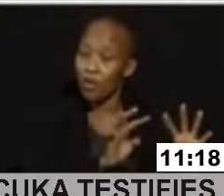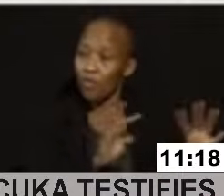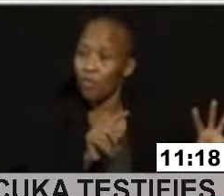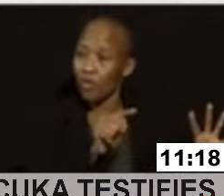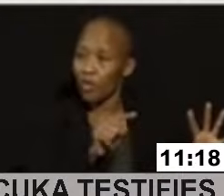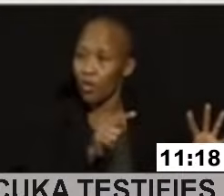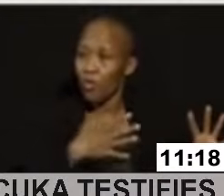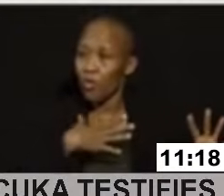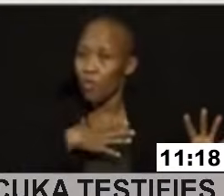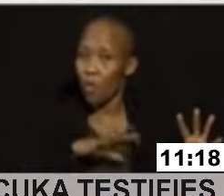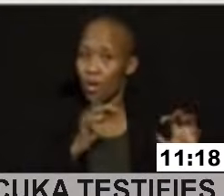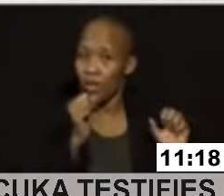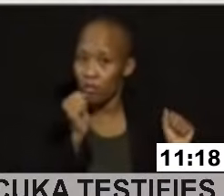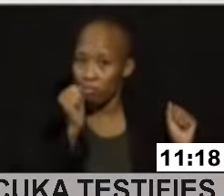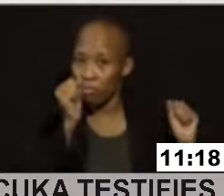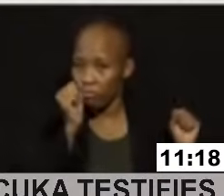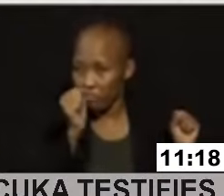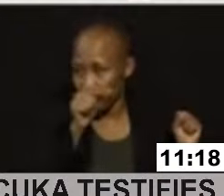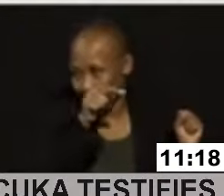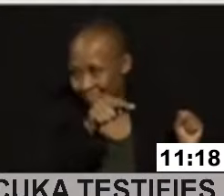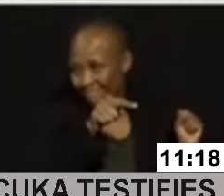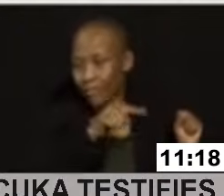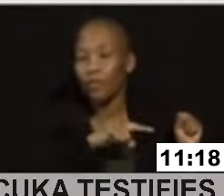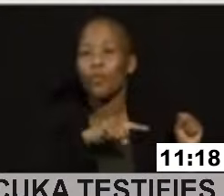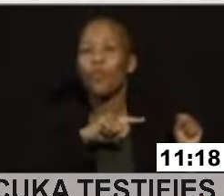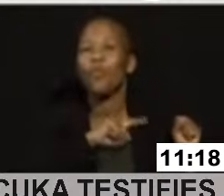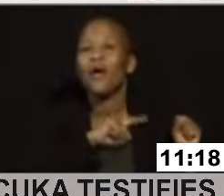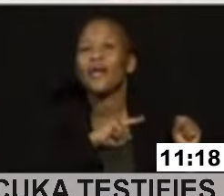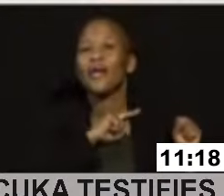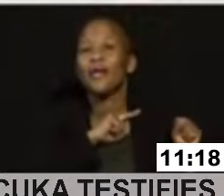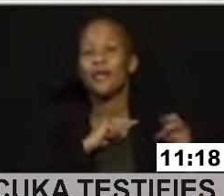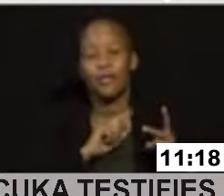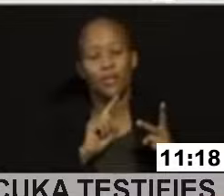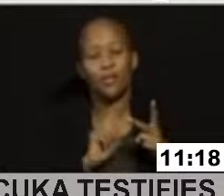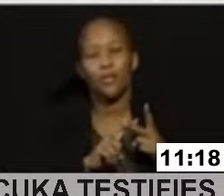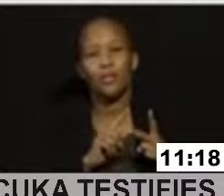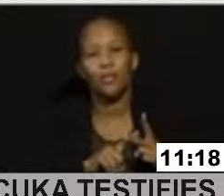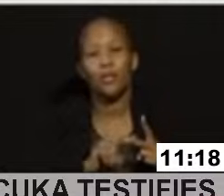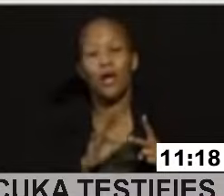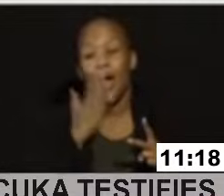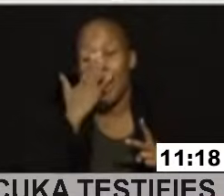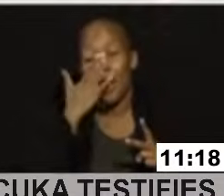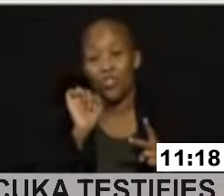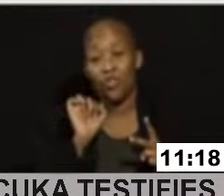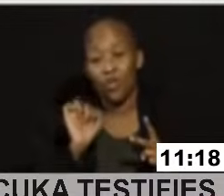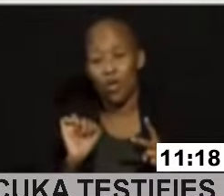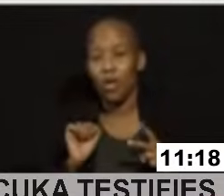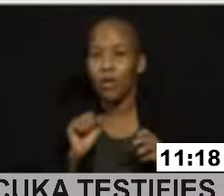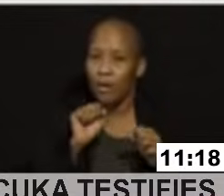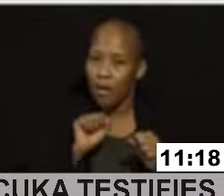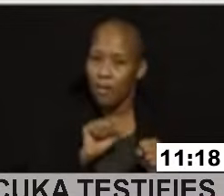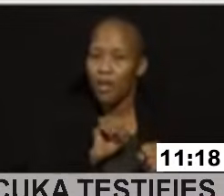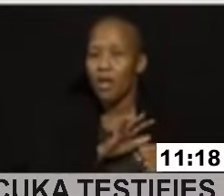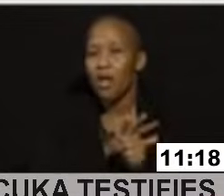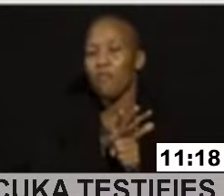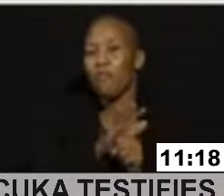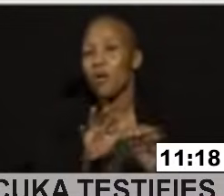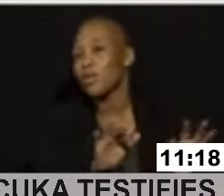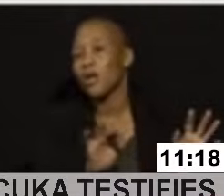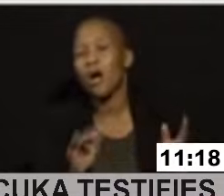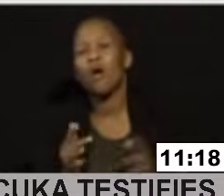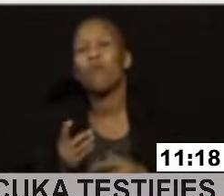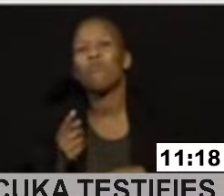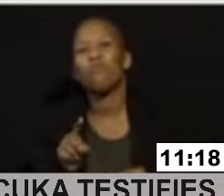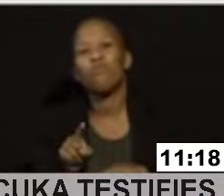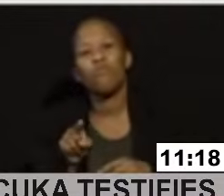put this before the Commission and how this influenced your attitude to cases that had come